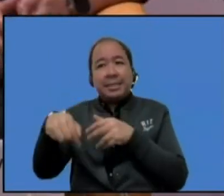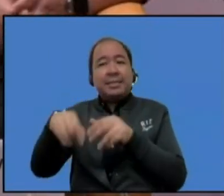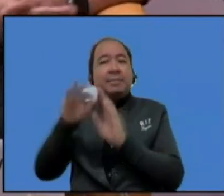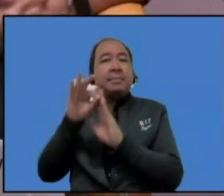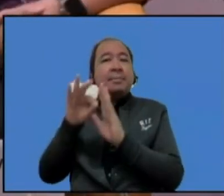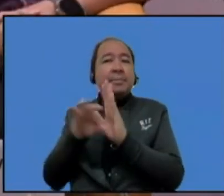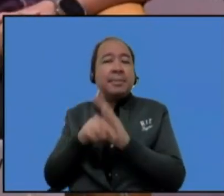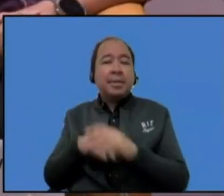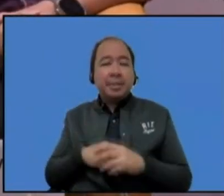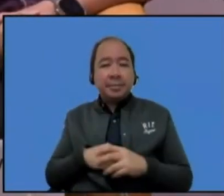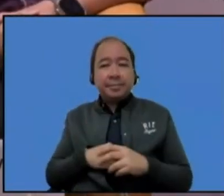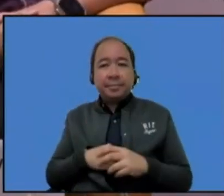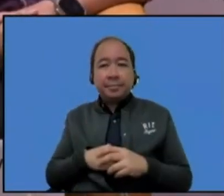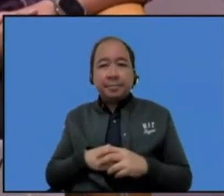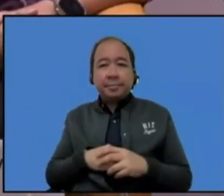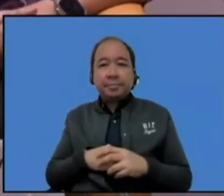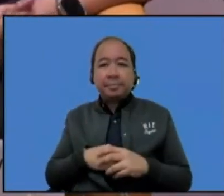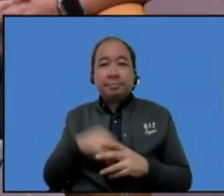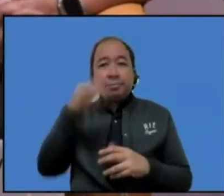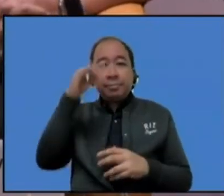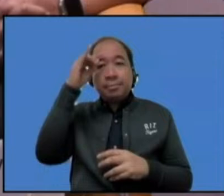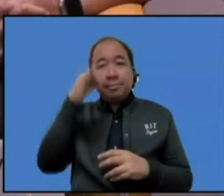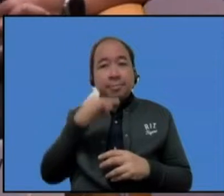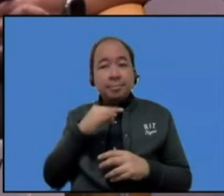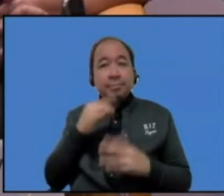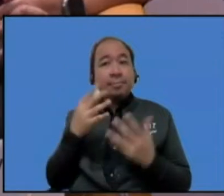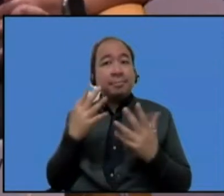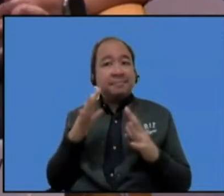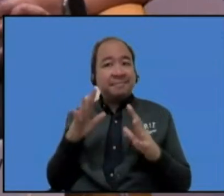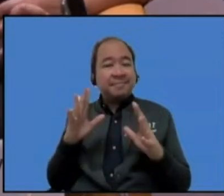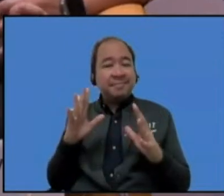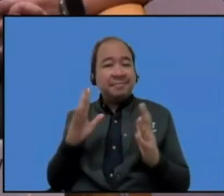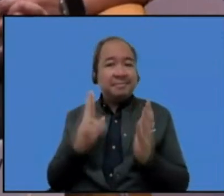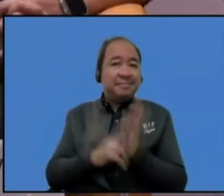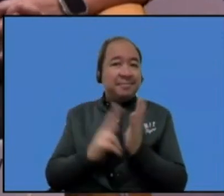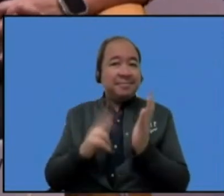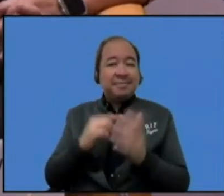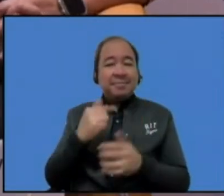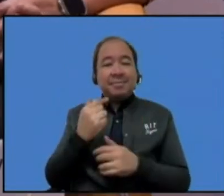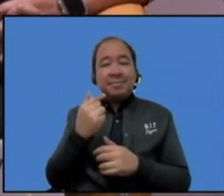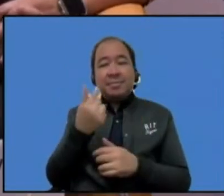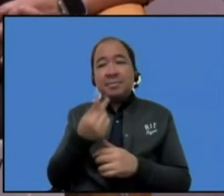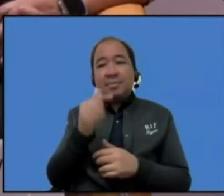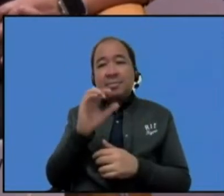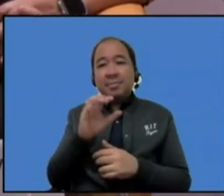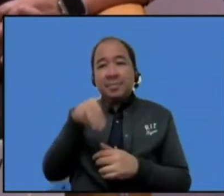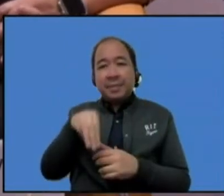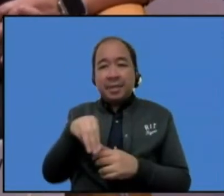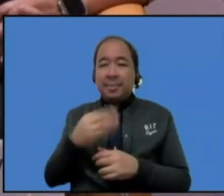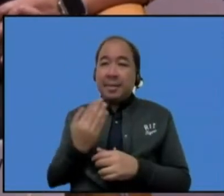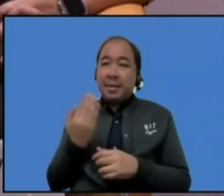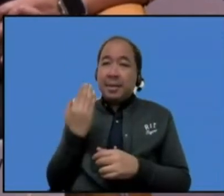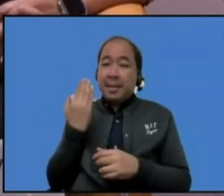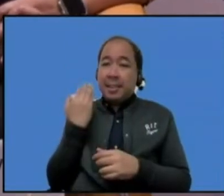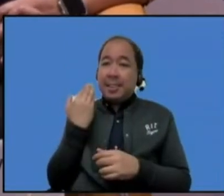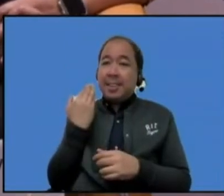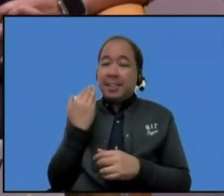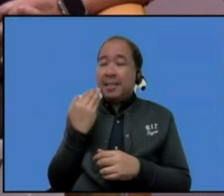And Kyrgyzstan adopted GCM last year. It's recently,